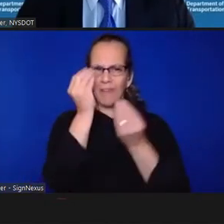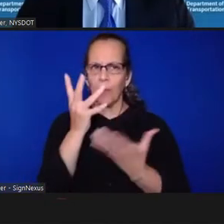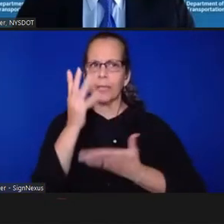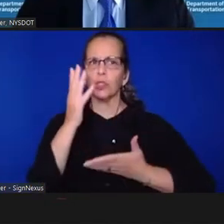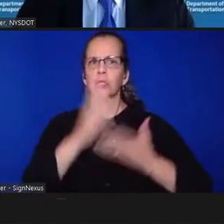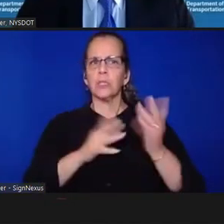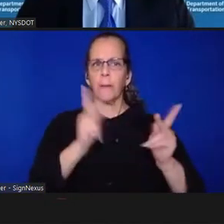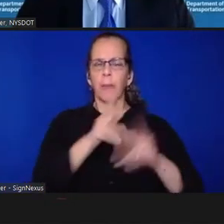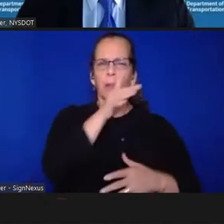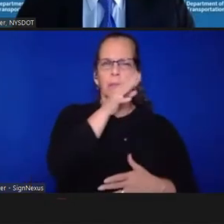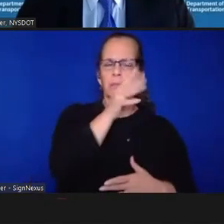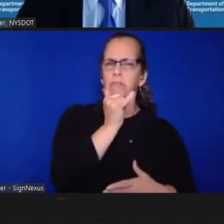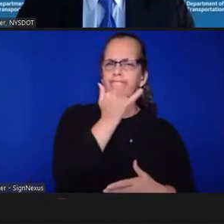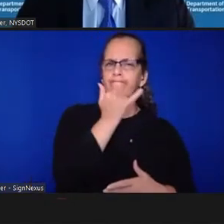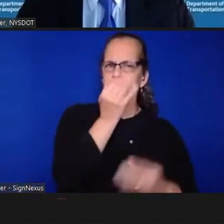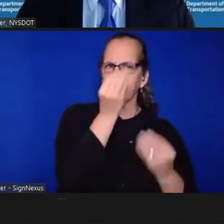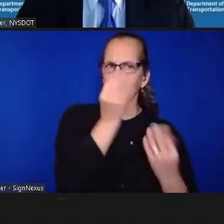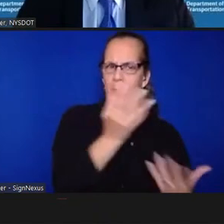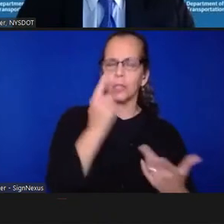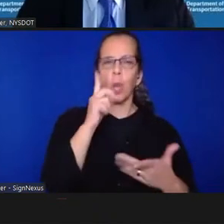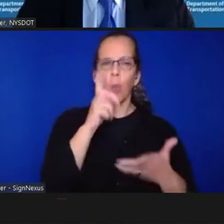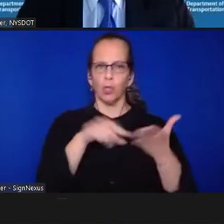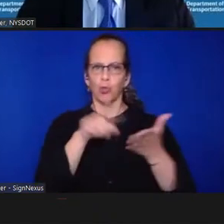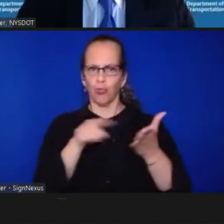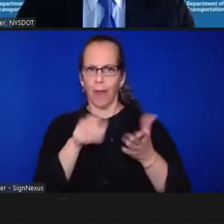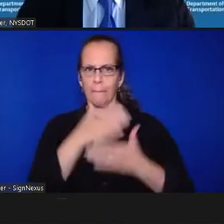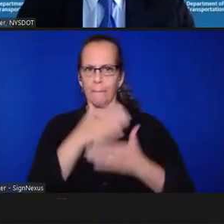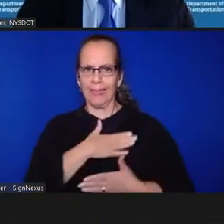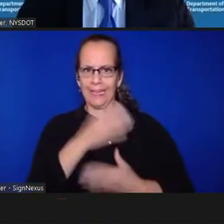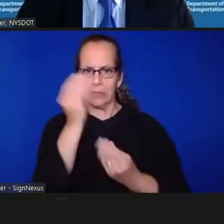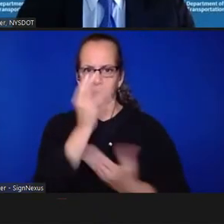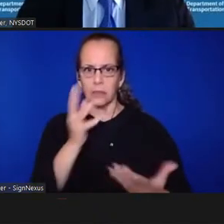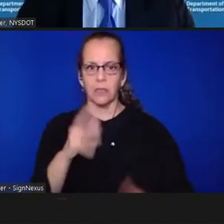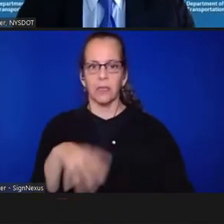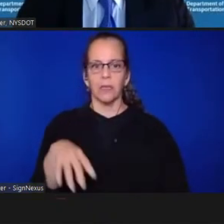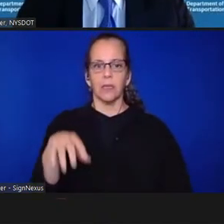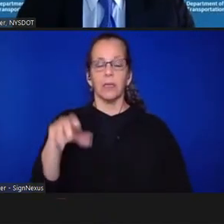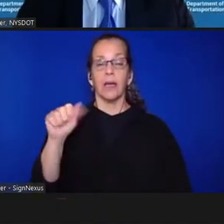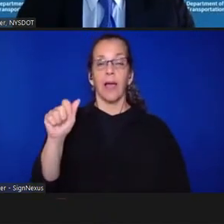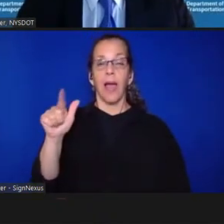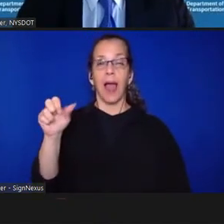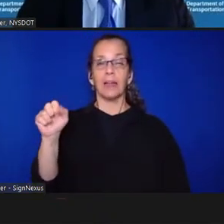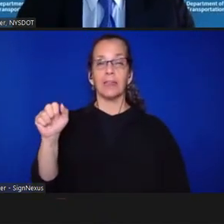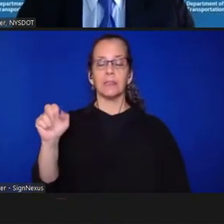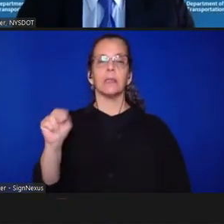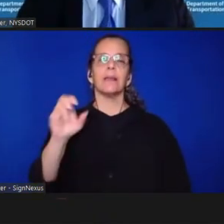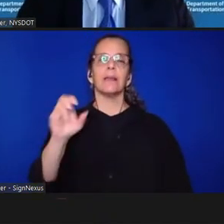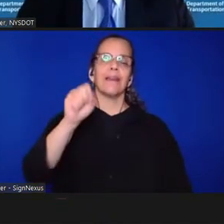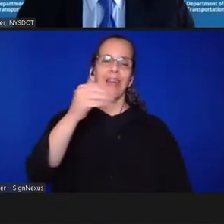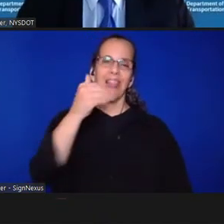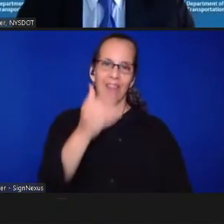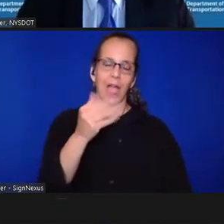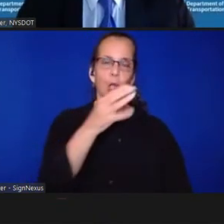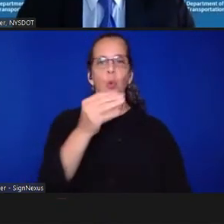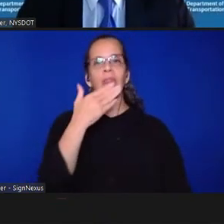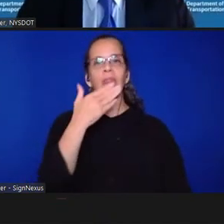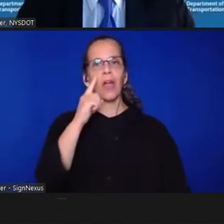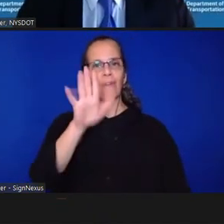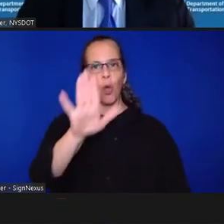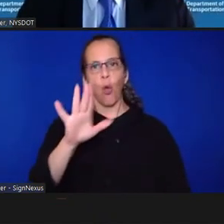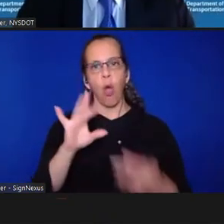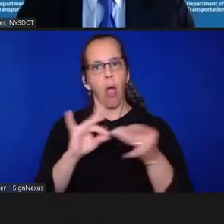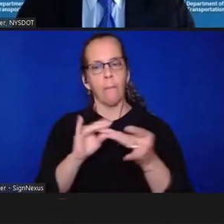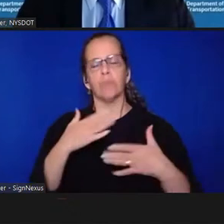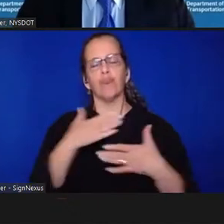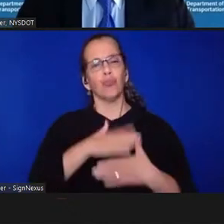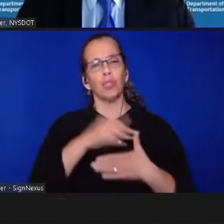state that now thank you and thank you again everyone as we're listening to the comments we really appreciate your staying here all day with